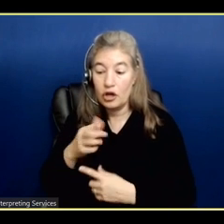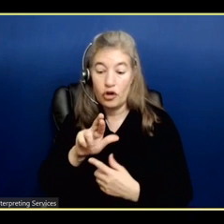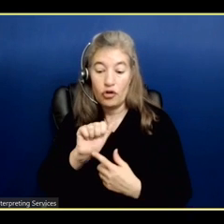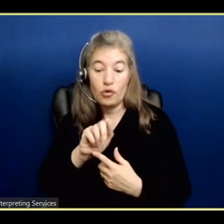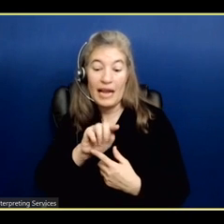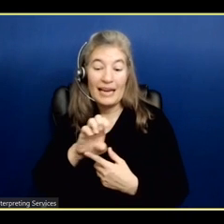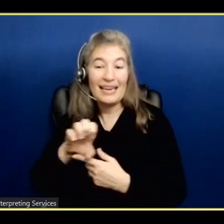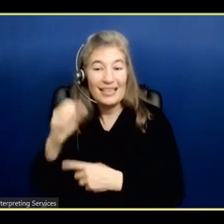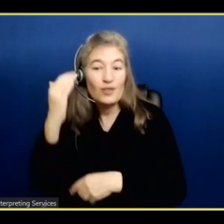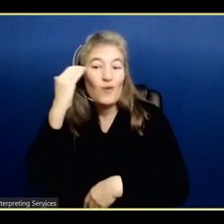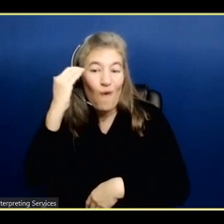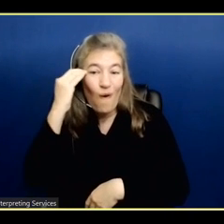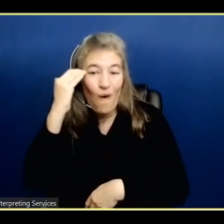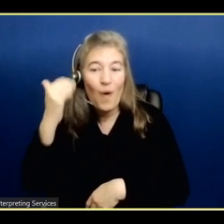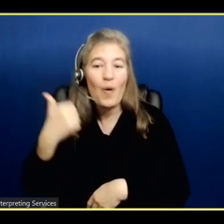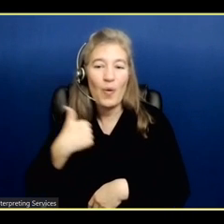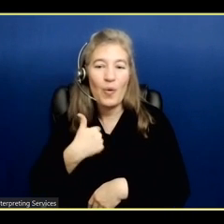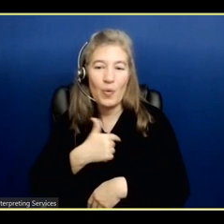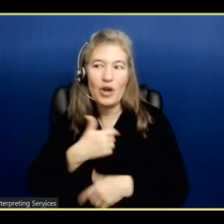anything concrete right now.